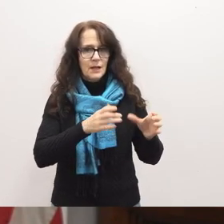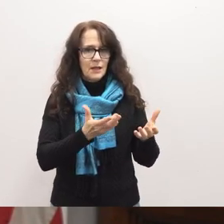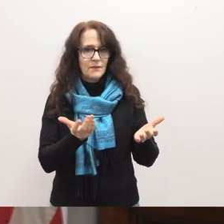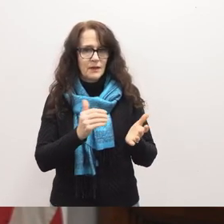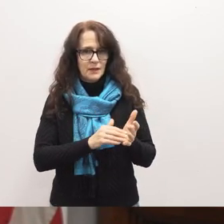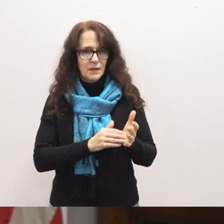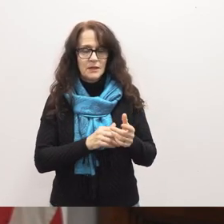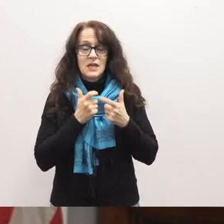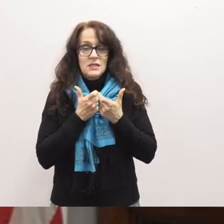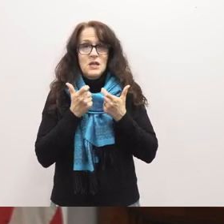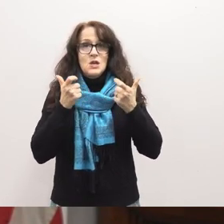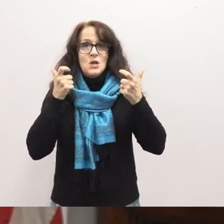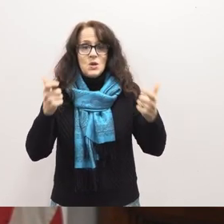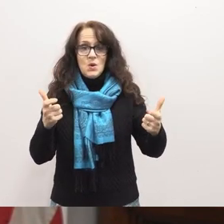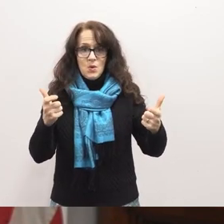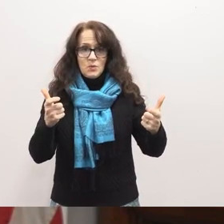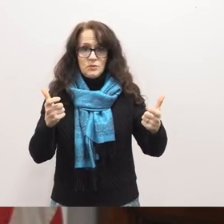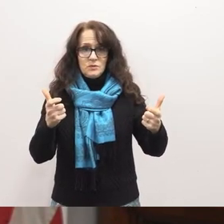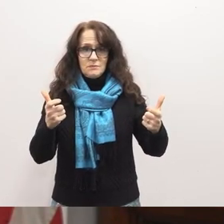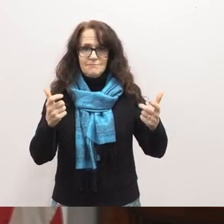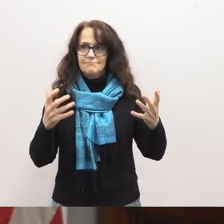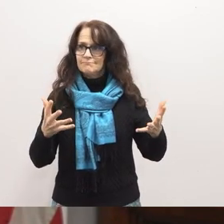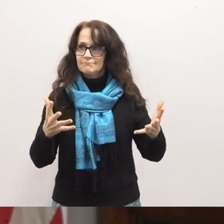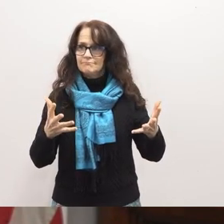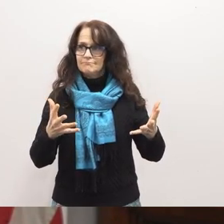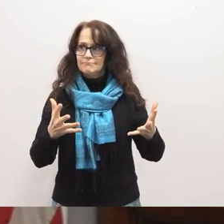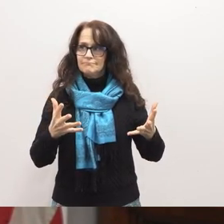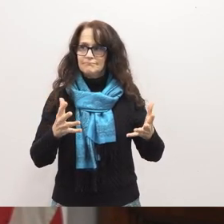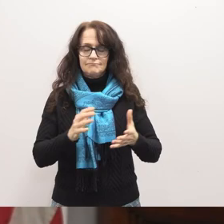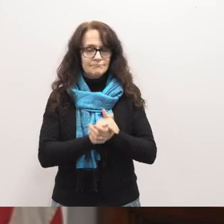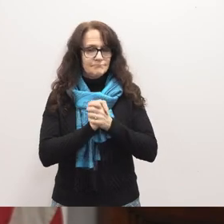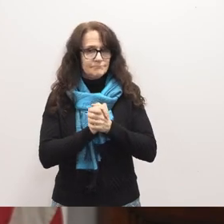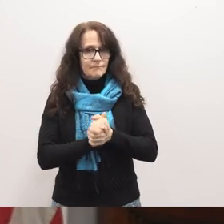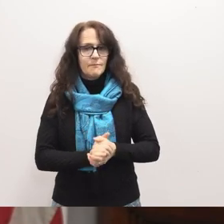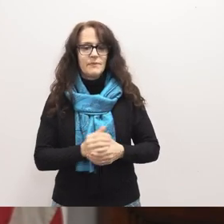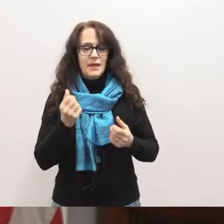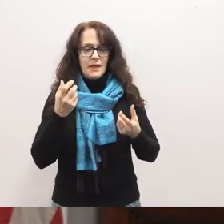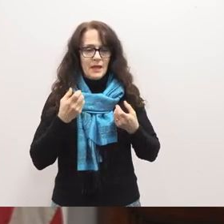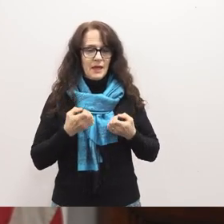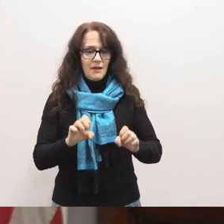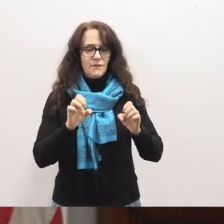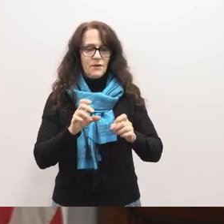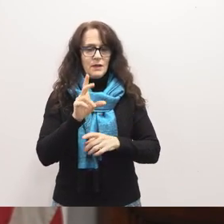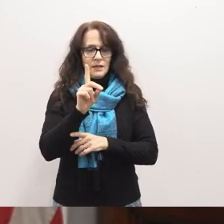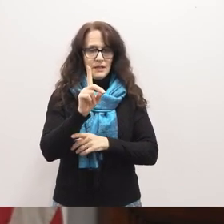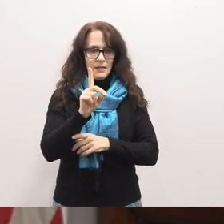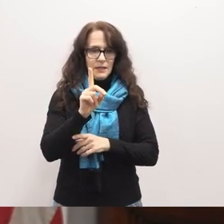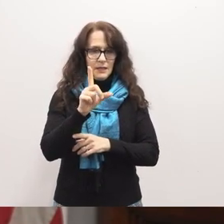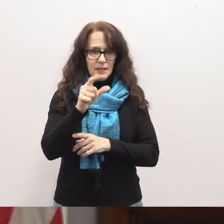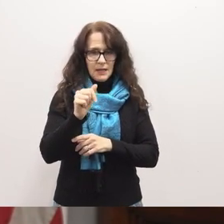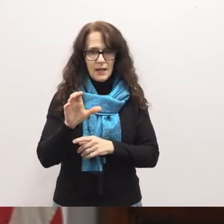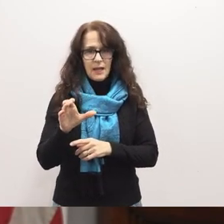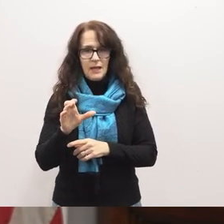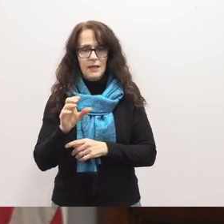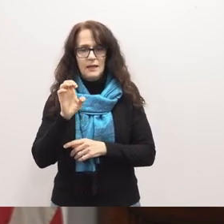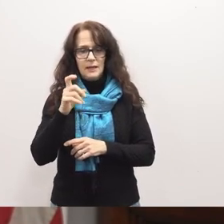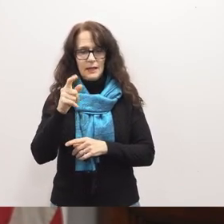I think that's a huge, again, testament to the efforts of DLACs, ELACs, our